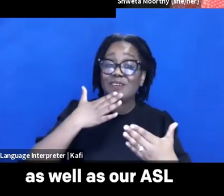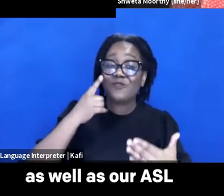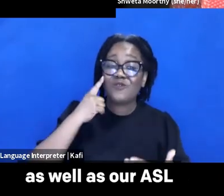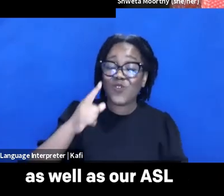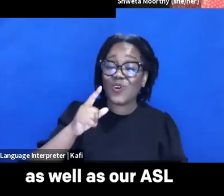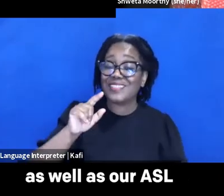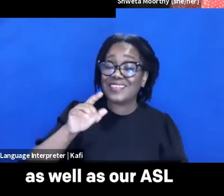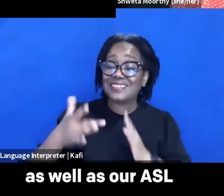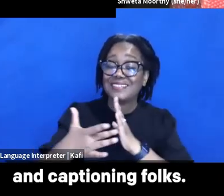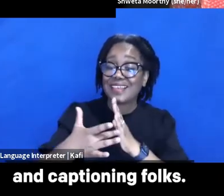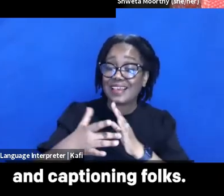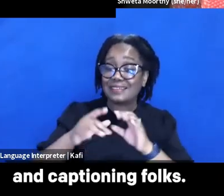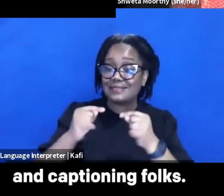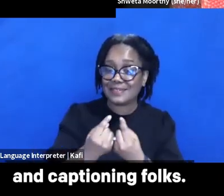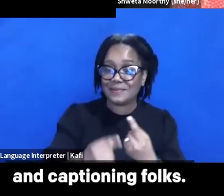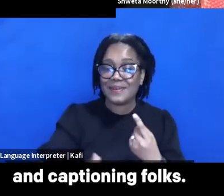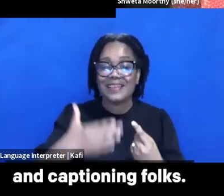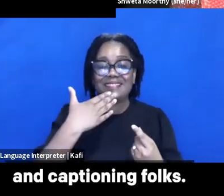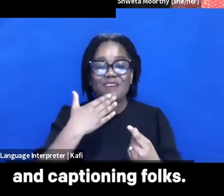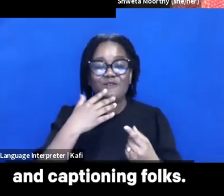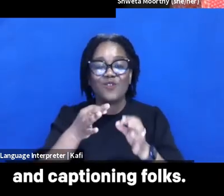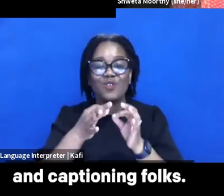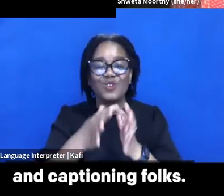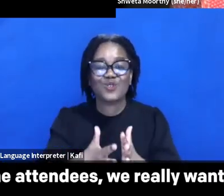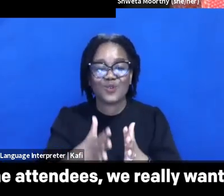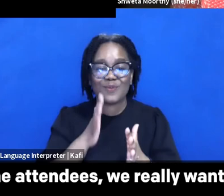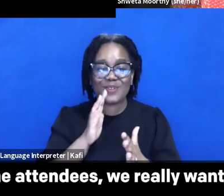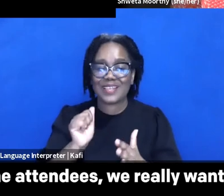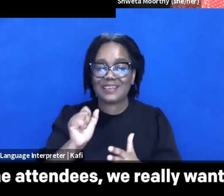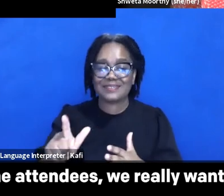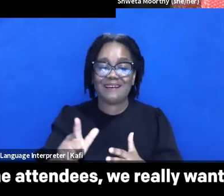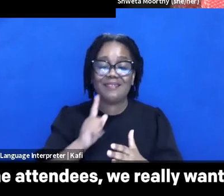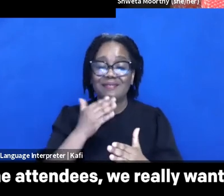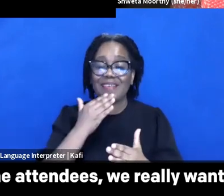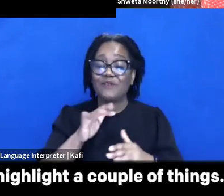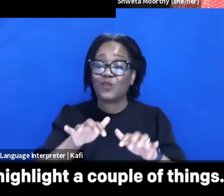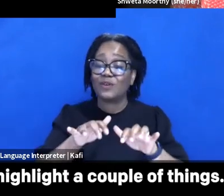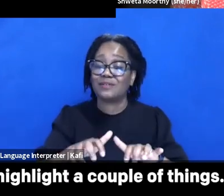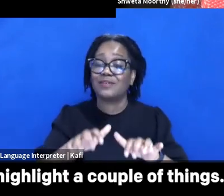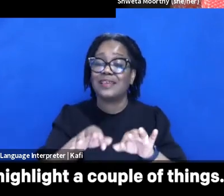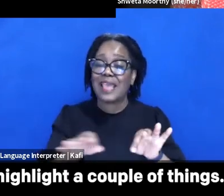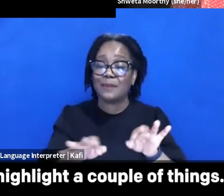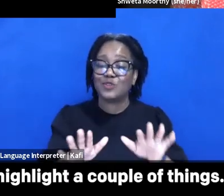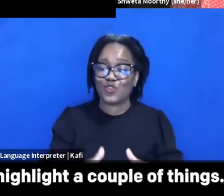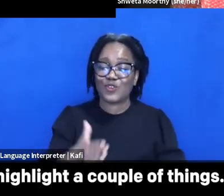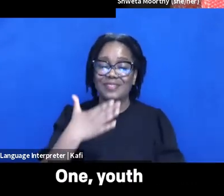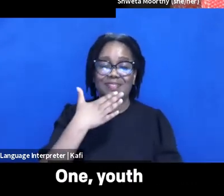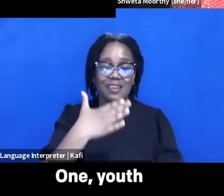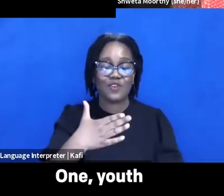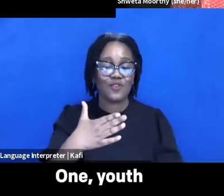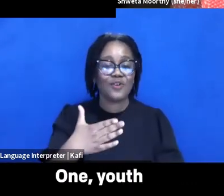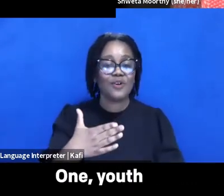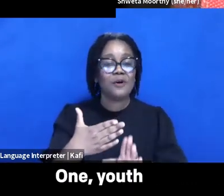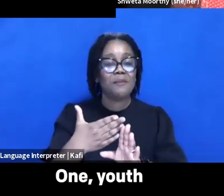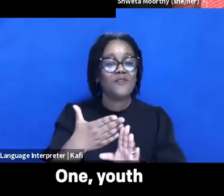as our ASL and captioning folks. For the attendees, we really wanted to highlight a couple of things.